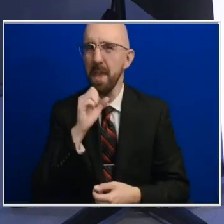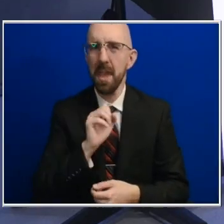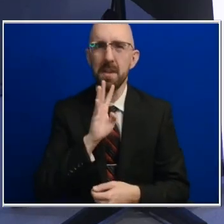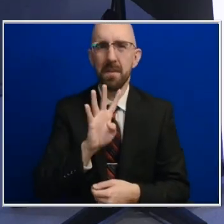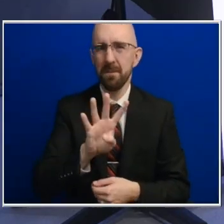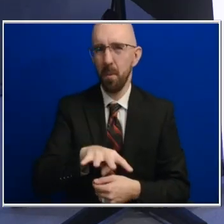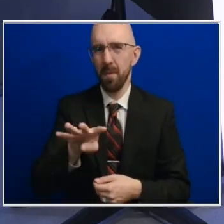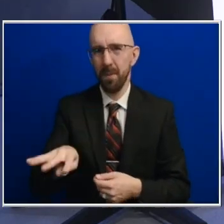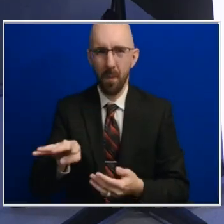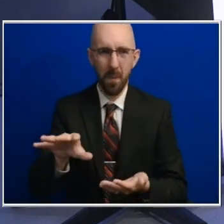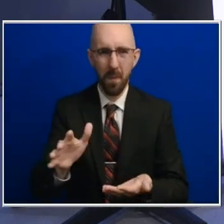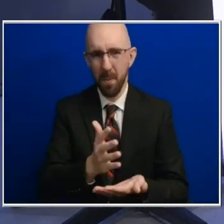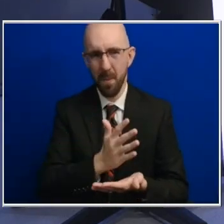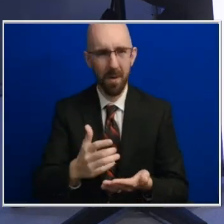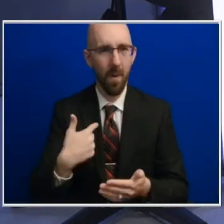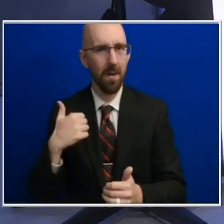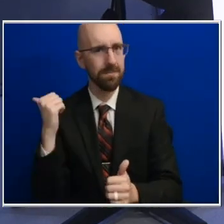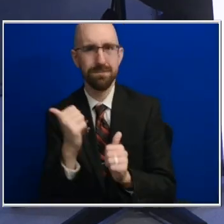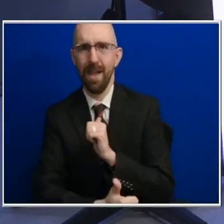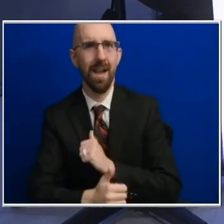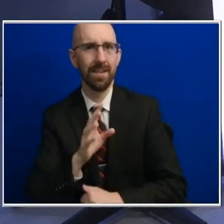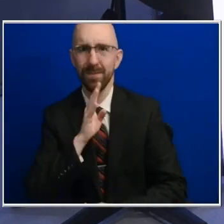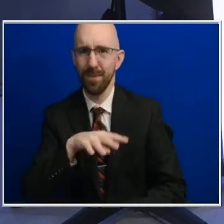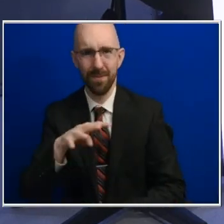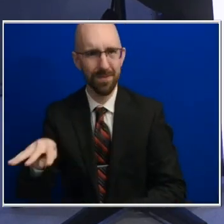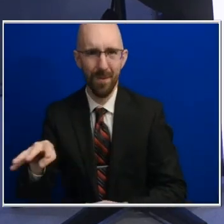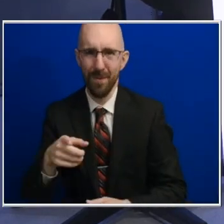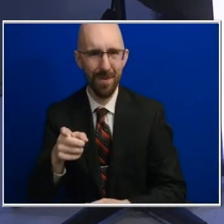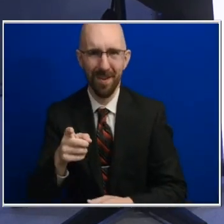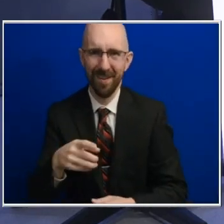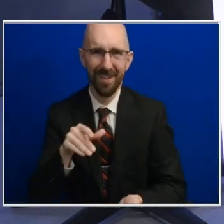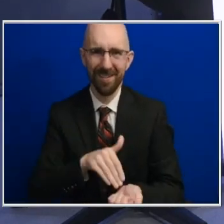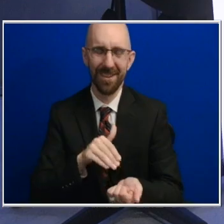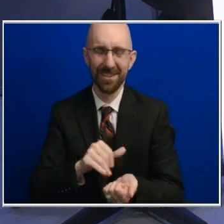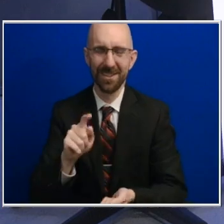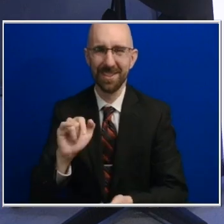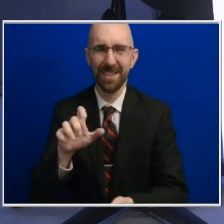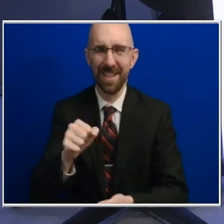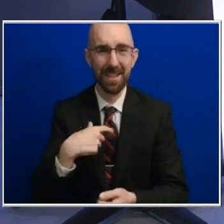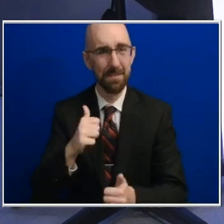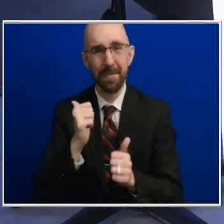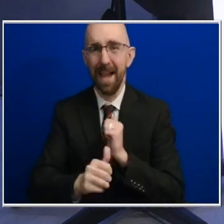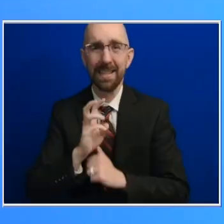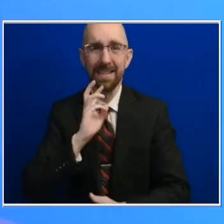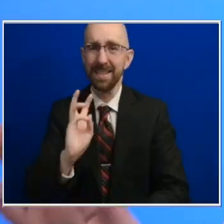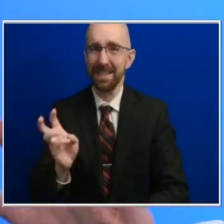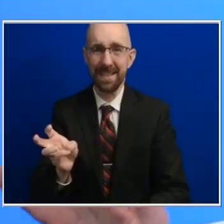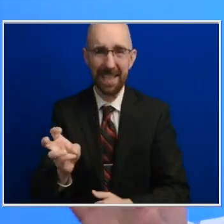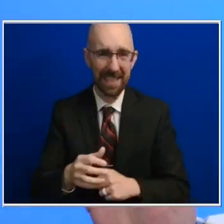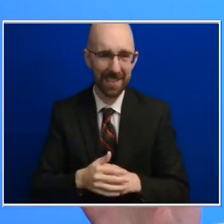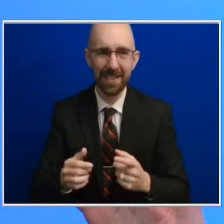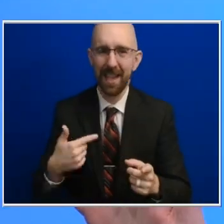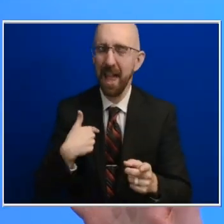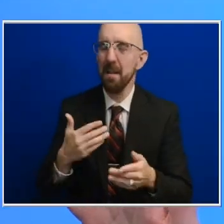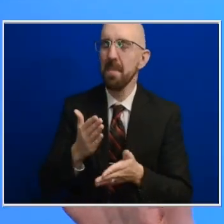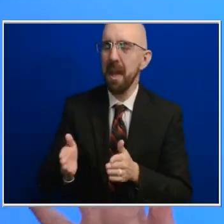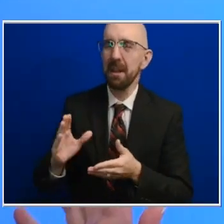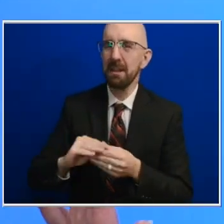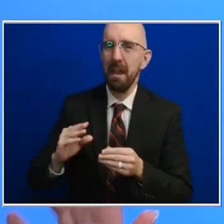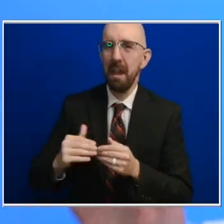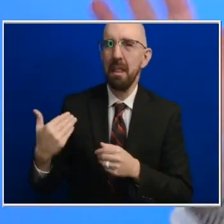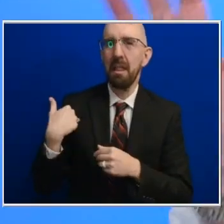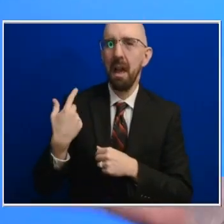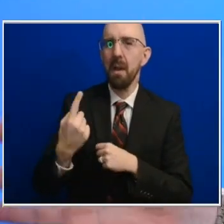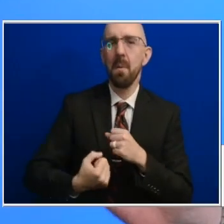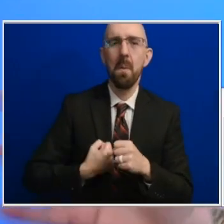Well, I'm past 44. I'm going to around identify it. with that part, and I'm past 60. So And let's I'm talk. just going to say that in the last year, I've started